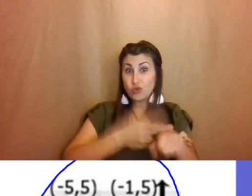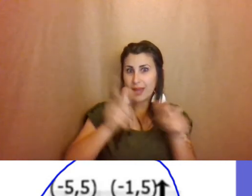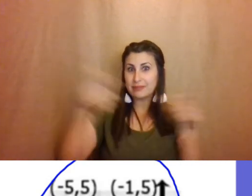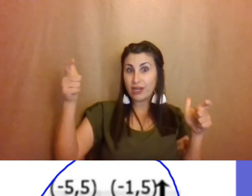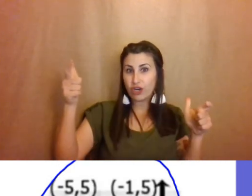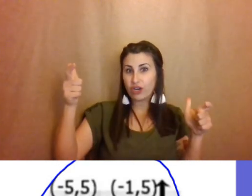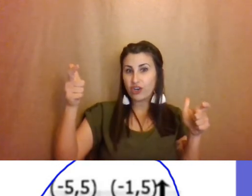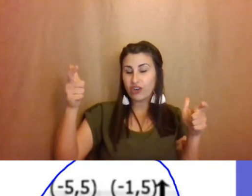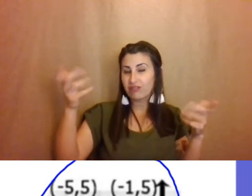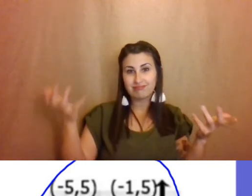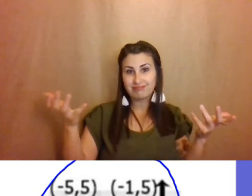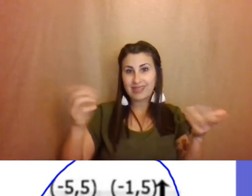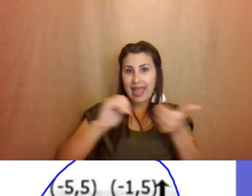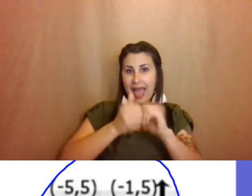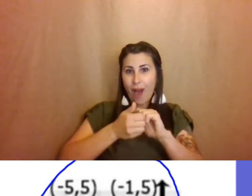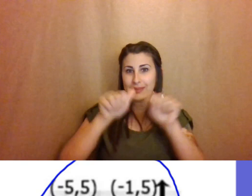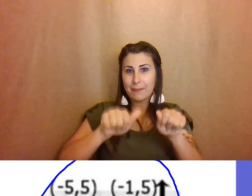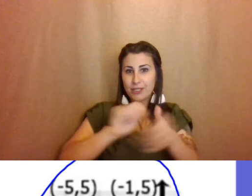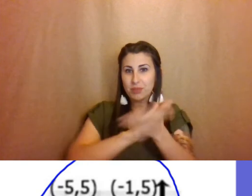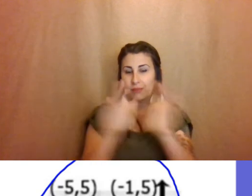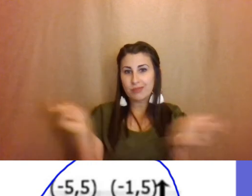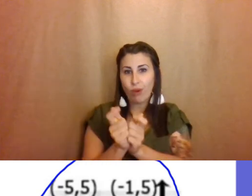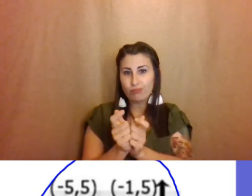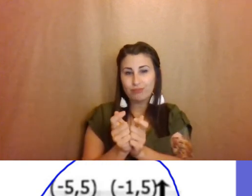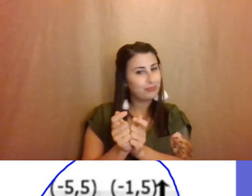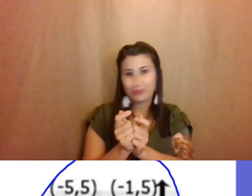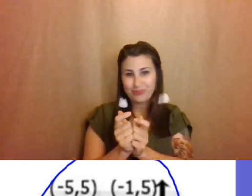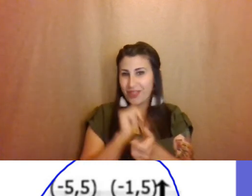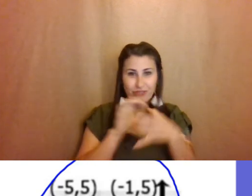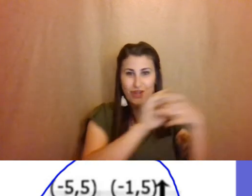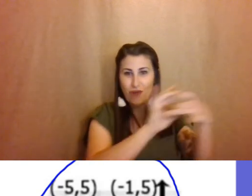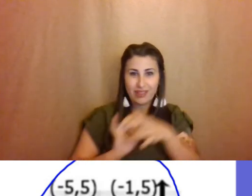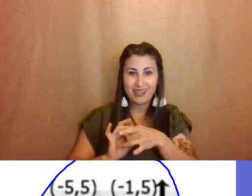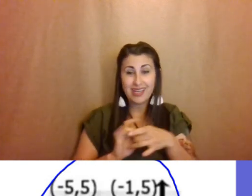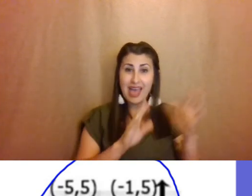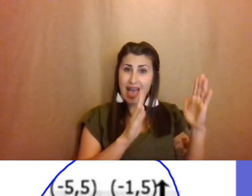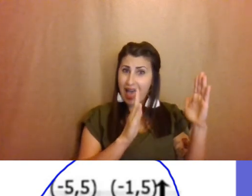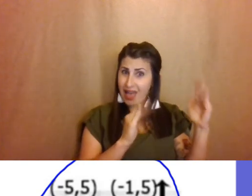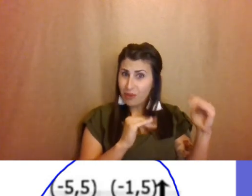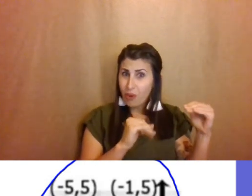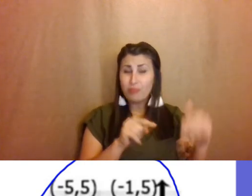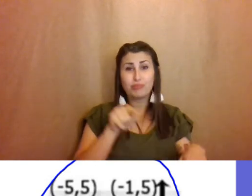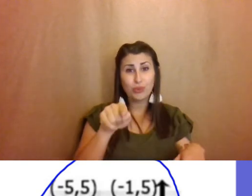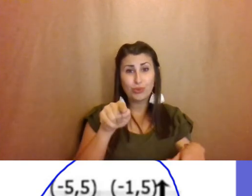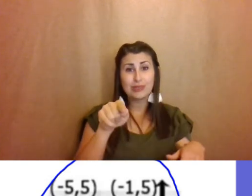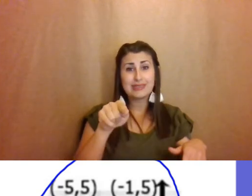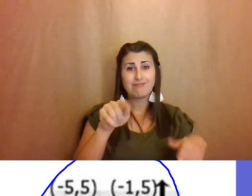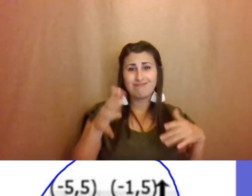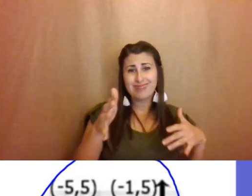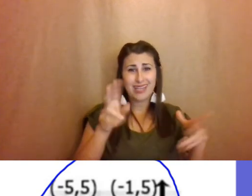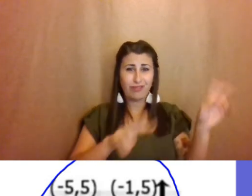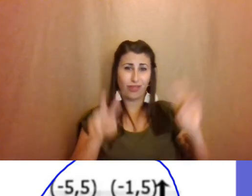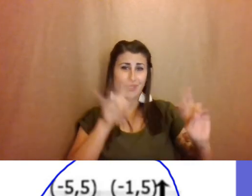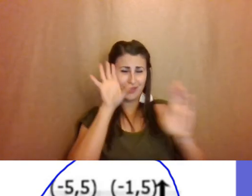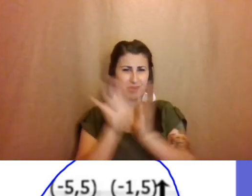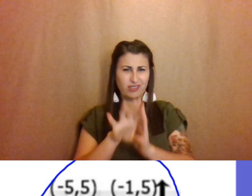how would it get smaller? So it's not related. So I hope that you kind of looked at this image. If you looked at the image, I